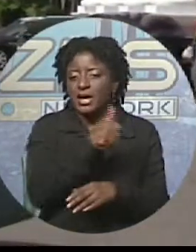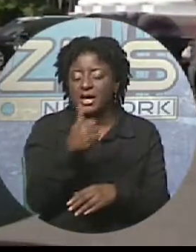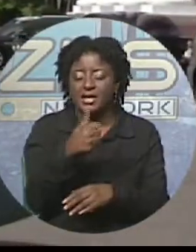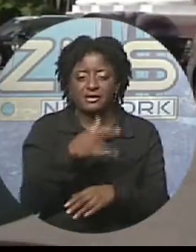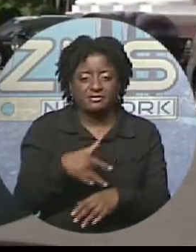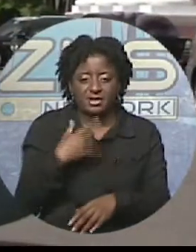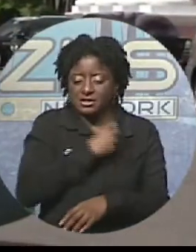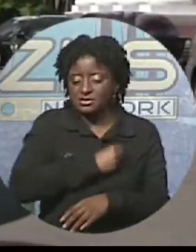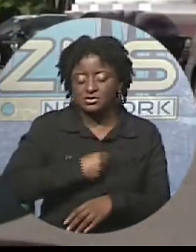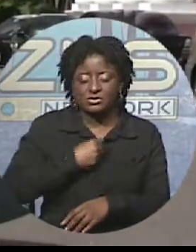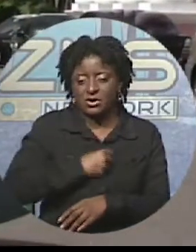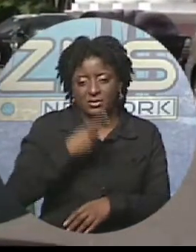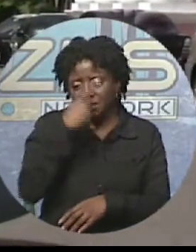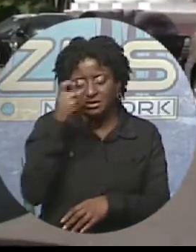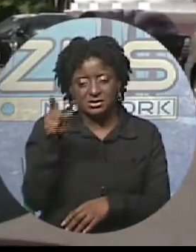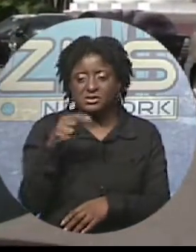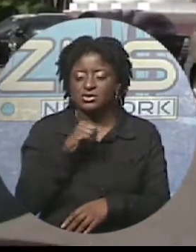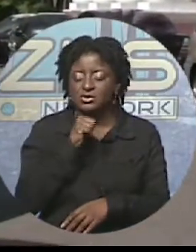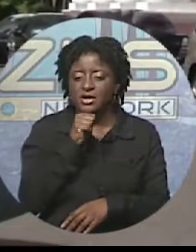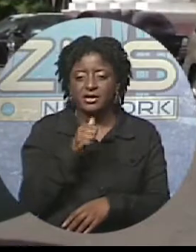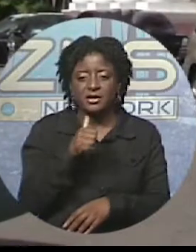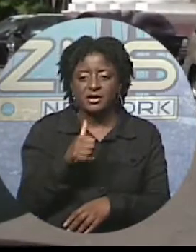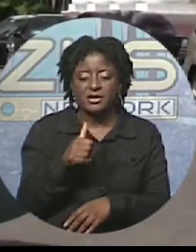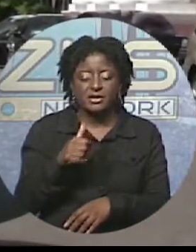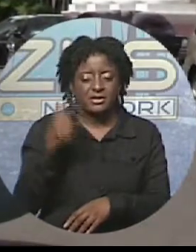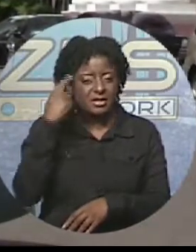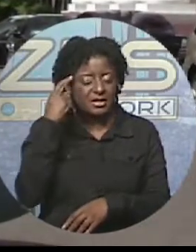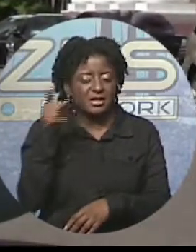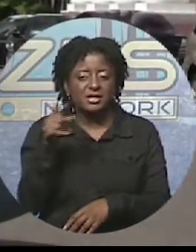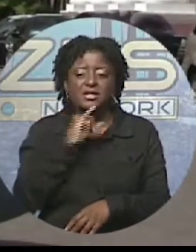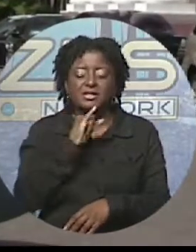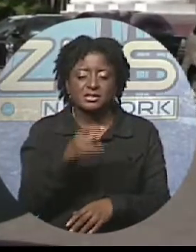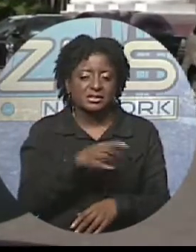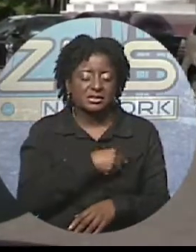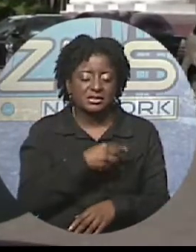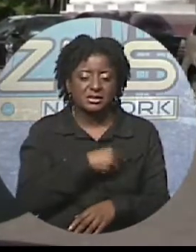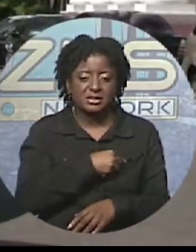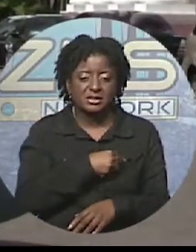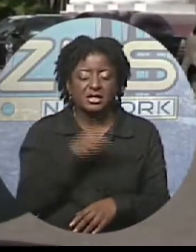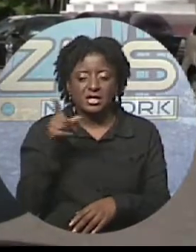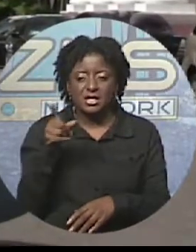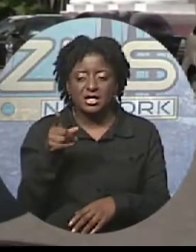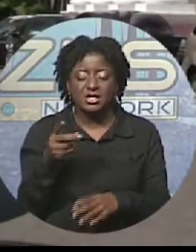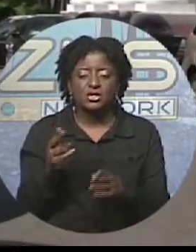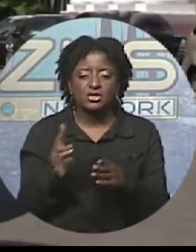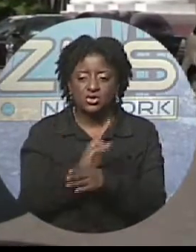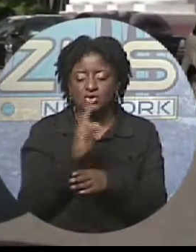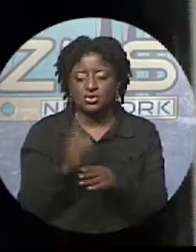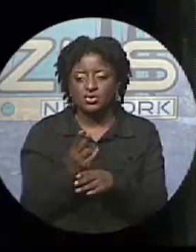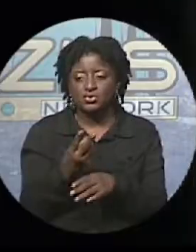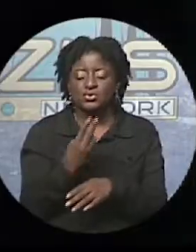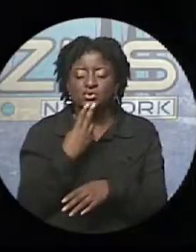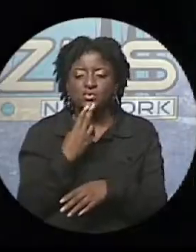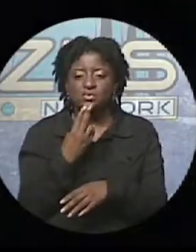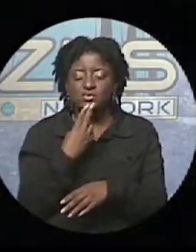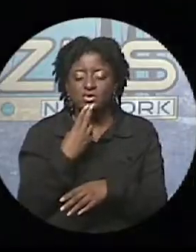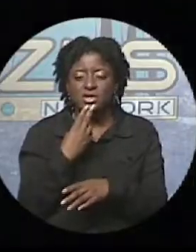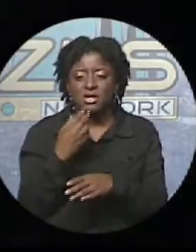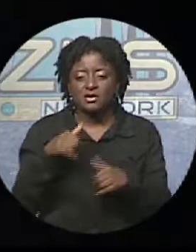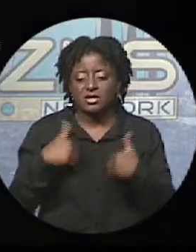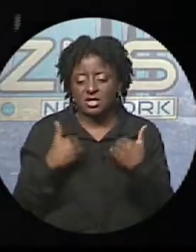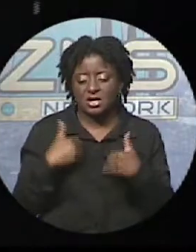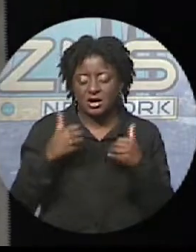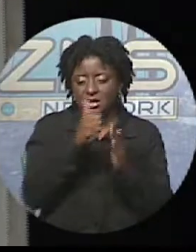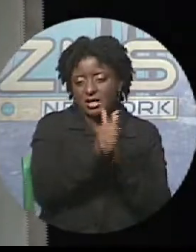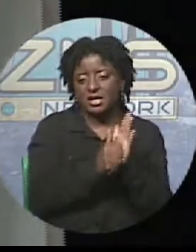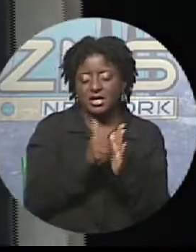a marijuana misuse disorder because he said the convict told him he had been using marijuana from a much younger age. The psychiatrist could not